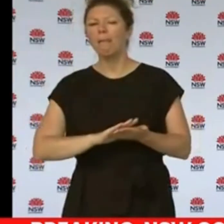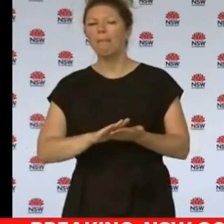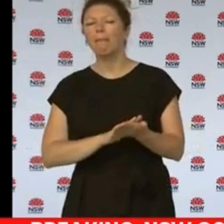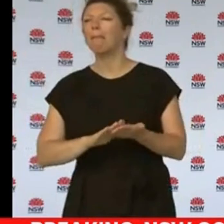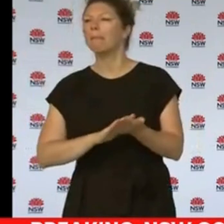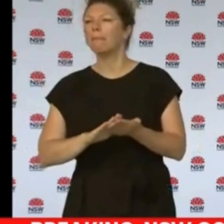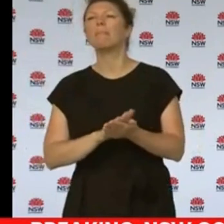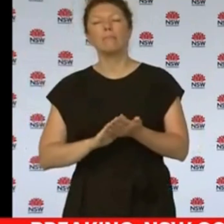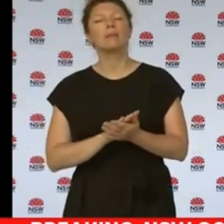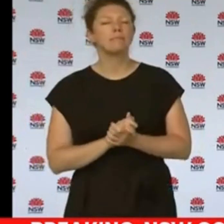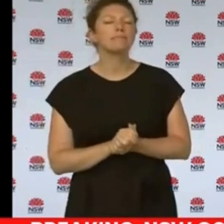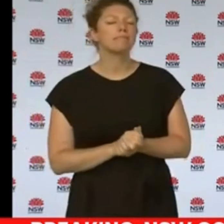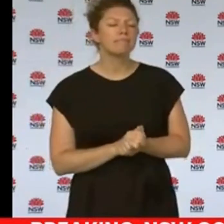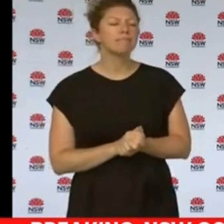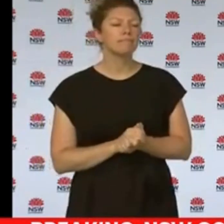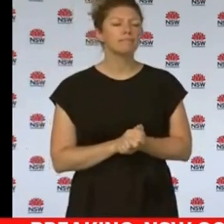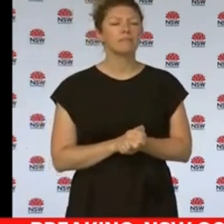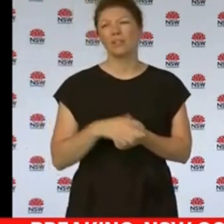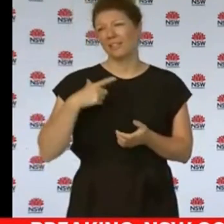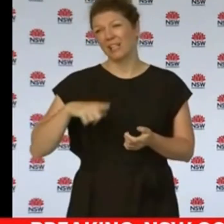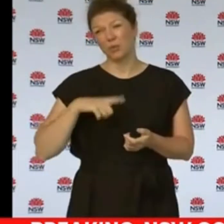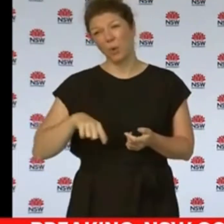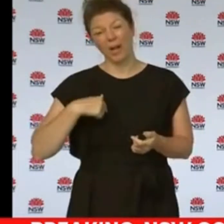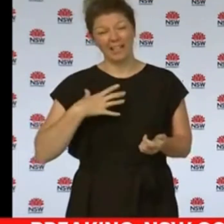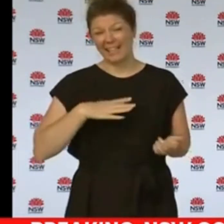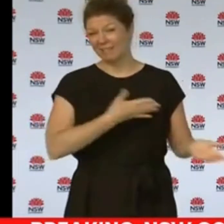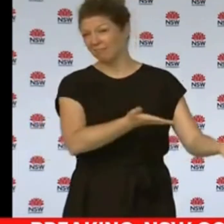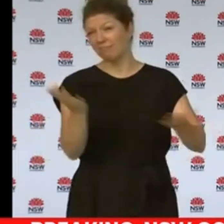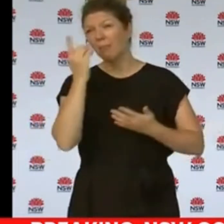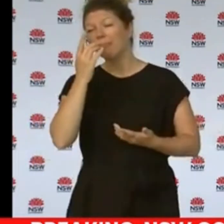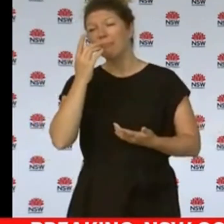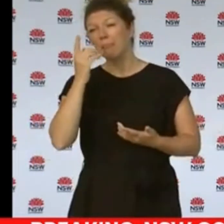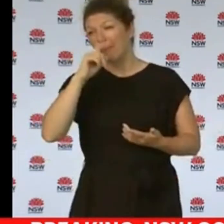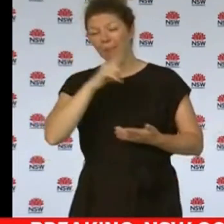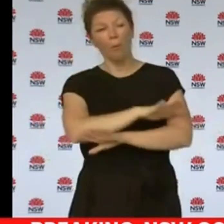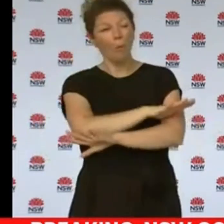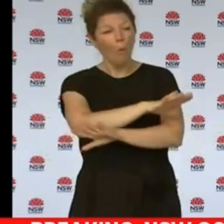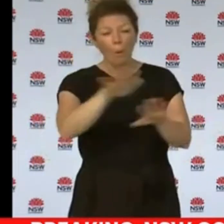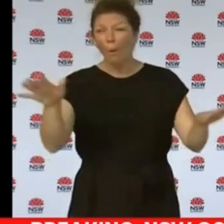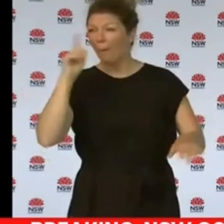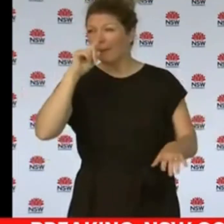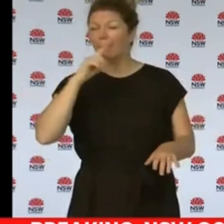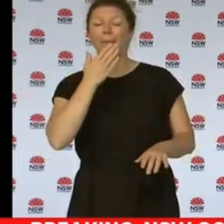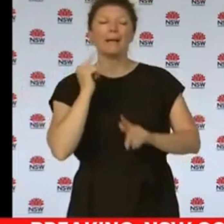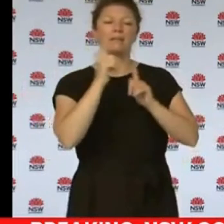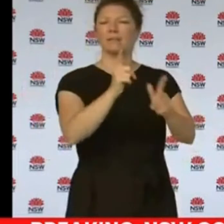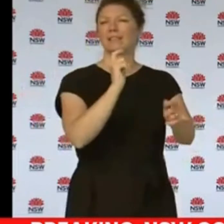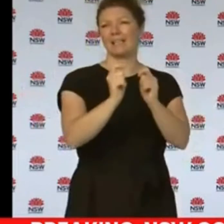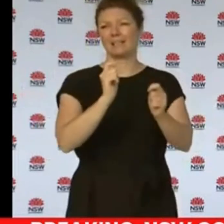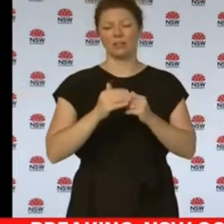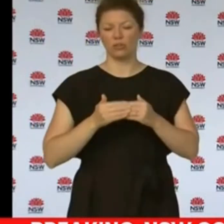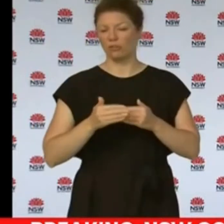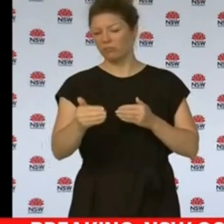issuing warnings and that aspect, but we do need the community to come out whenever you have the symptoms, however